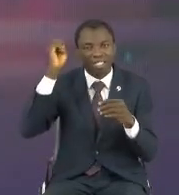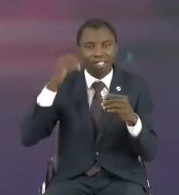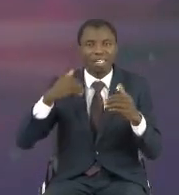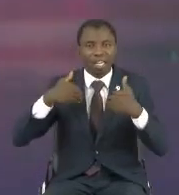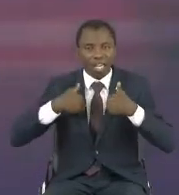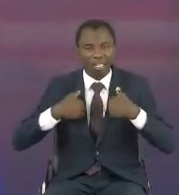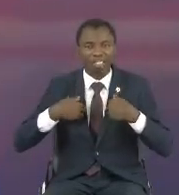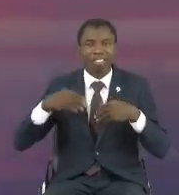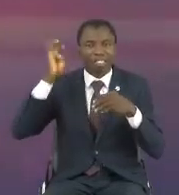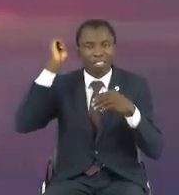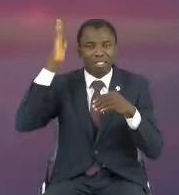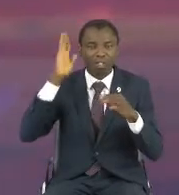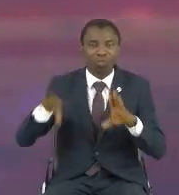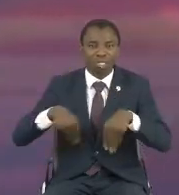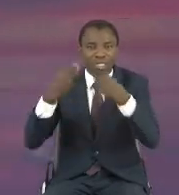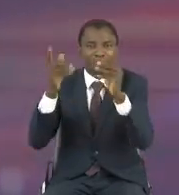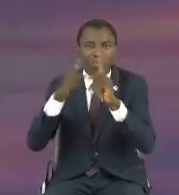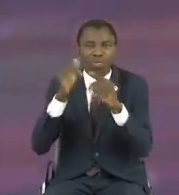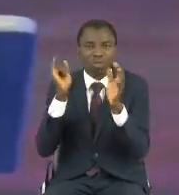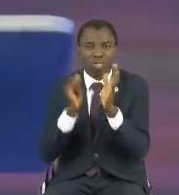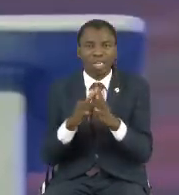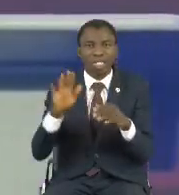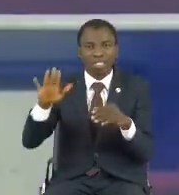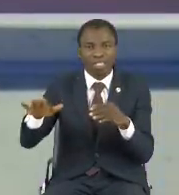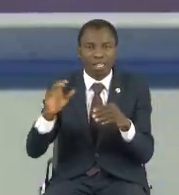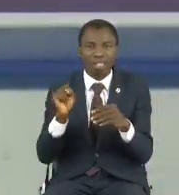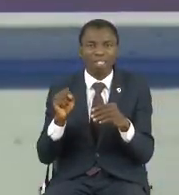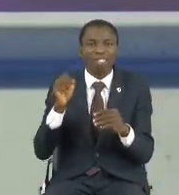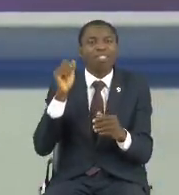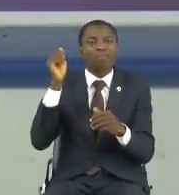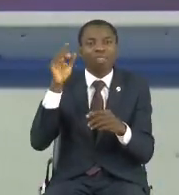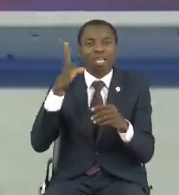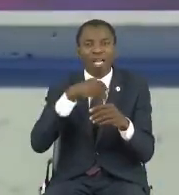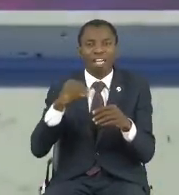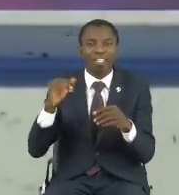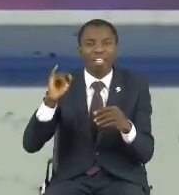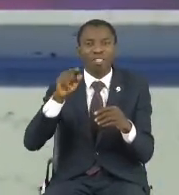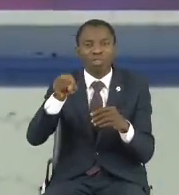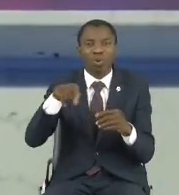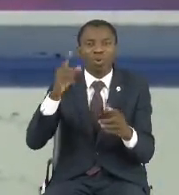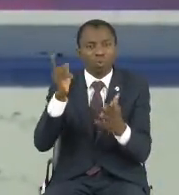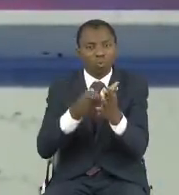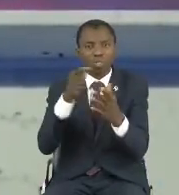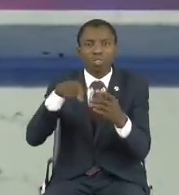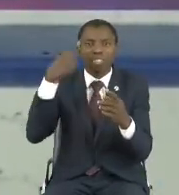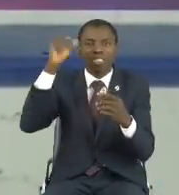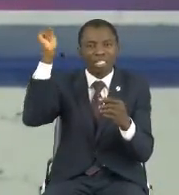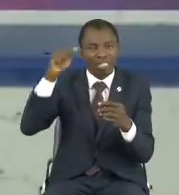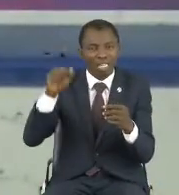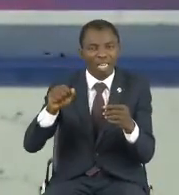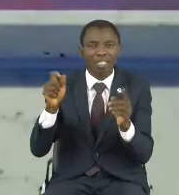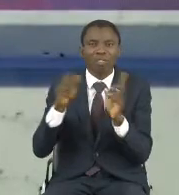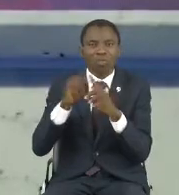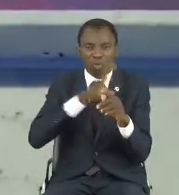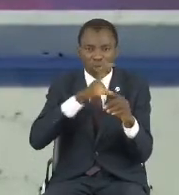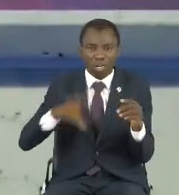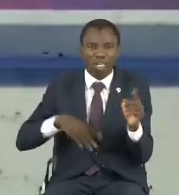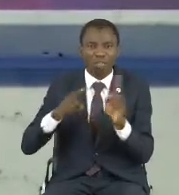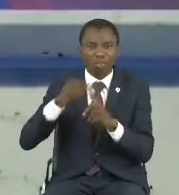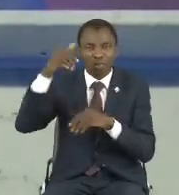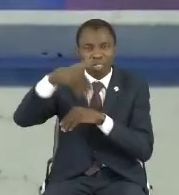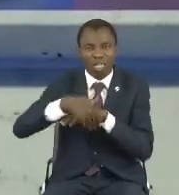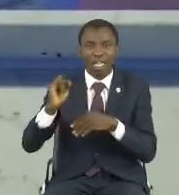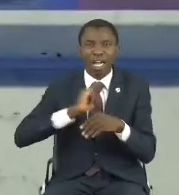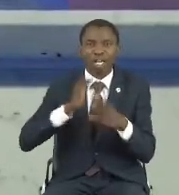saying? Wants to say yes to Christ tonight. And you say, yes, I want to be a part of the family of God. I